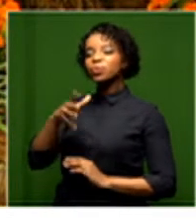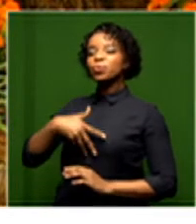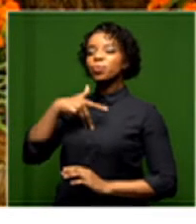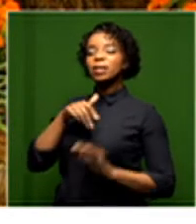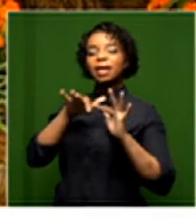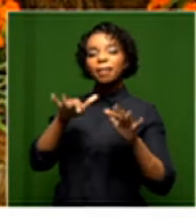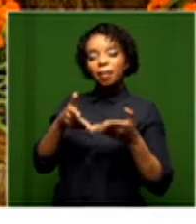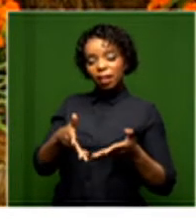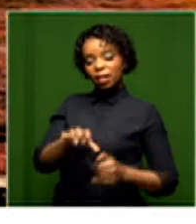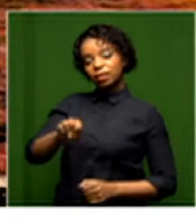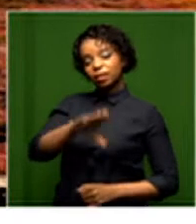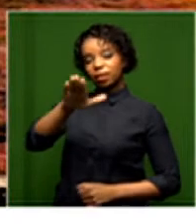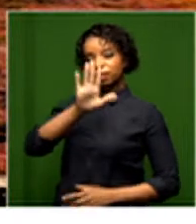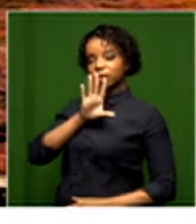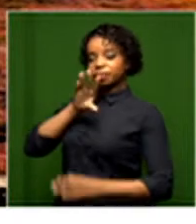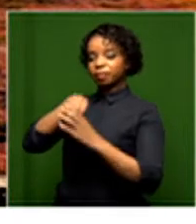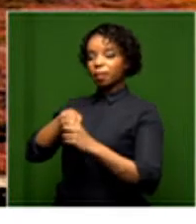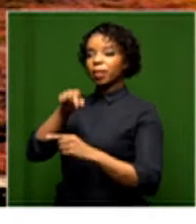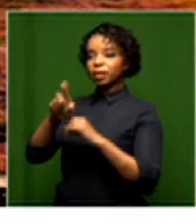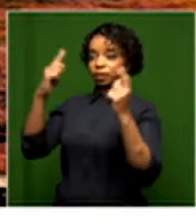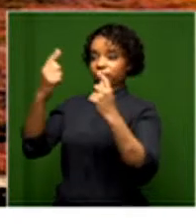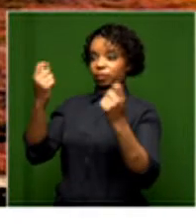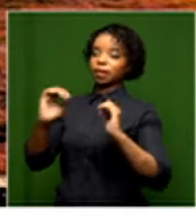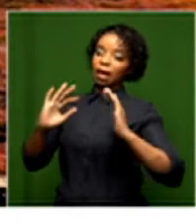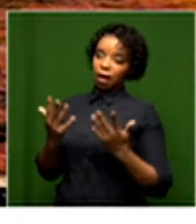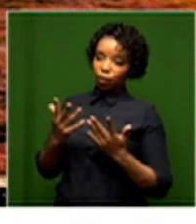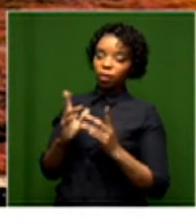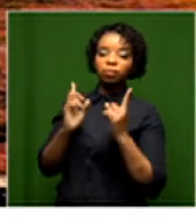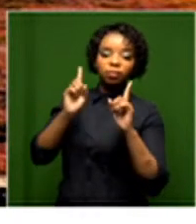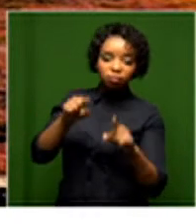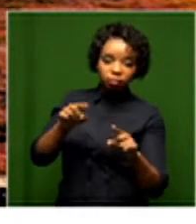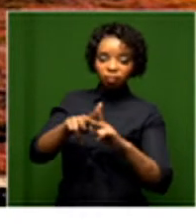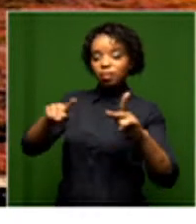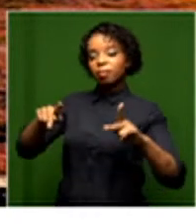public to take part in this first ever Spring Festival by visiting their nearest botanical garden.